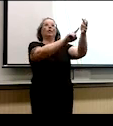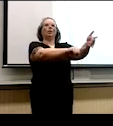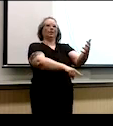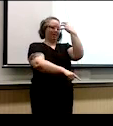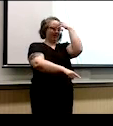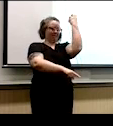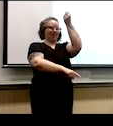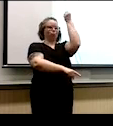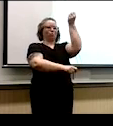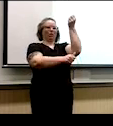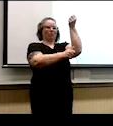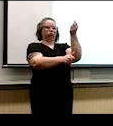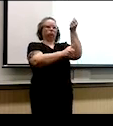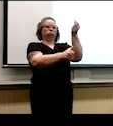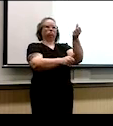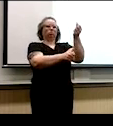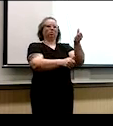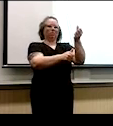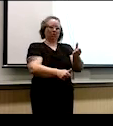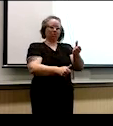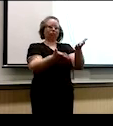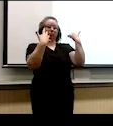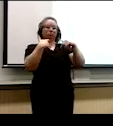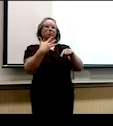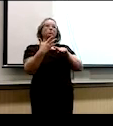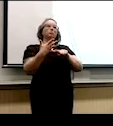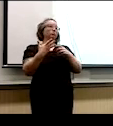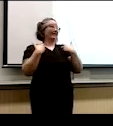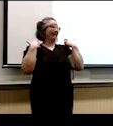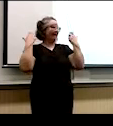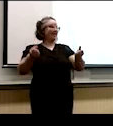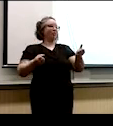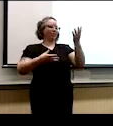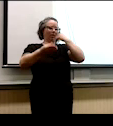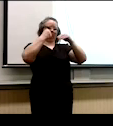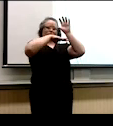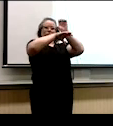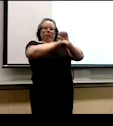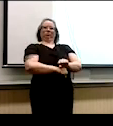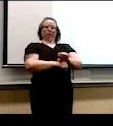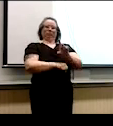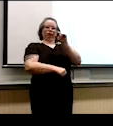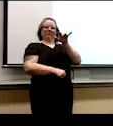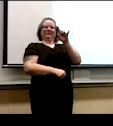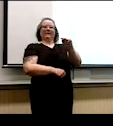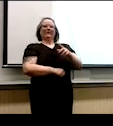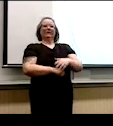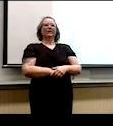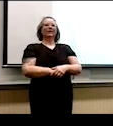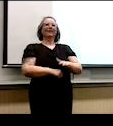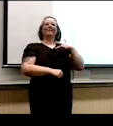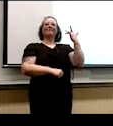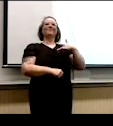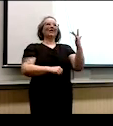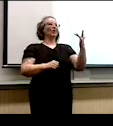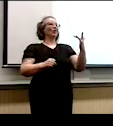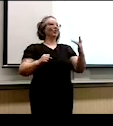Non-pharmacological treatments, healthy diet, supportive environment, interesting things to do.